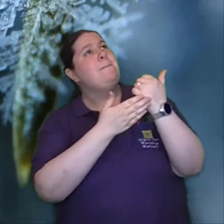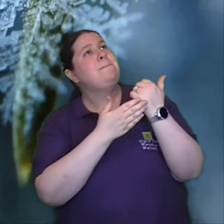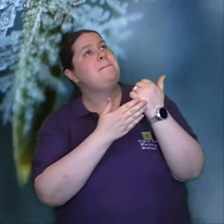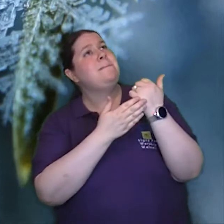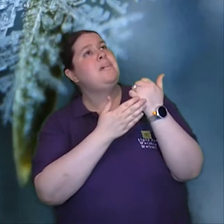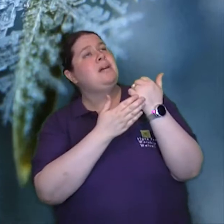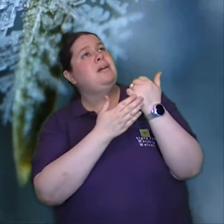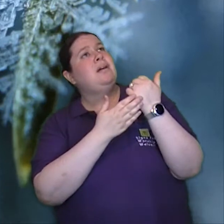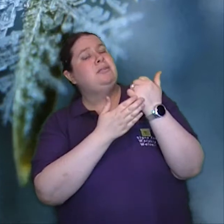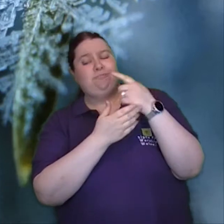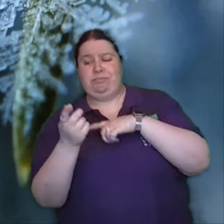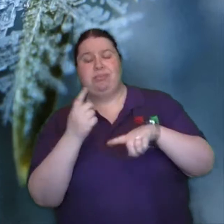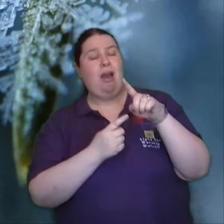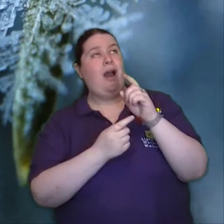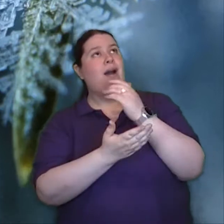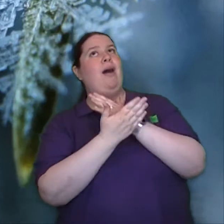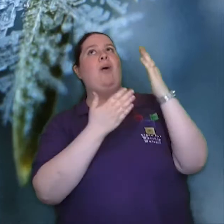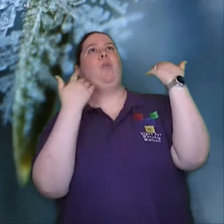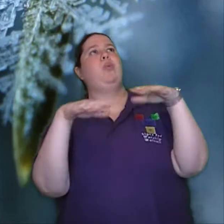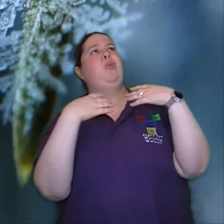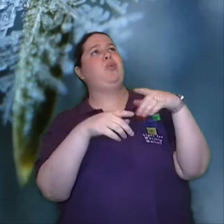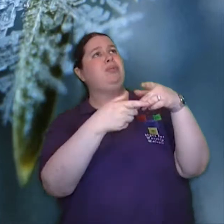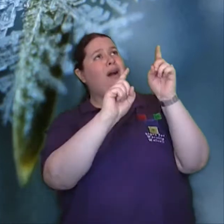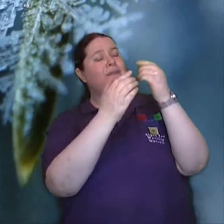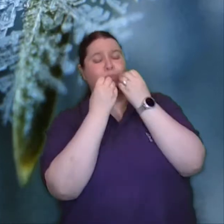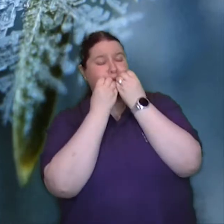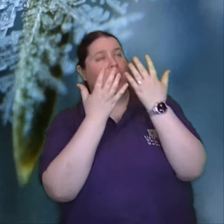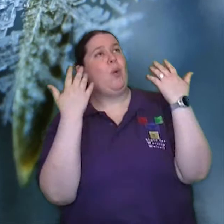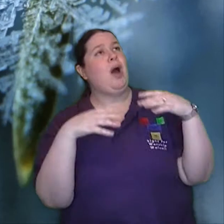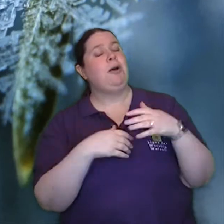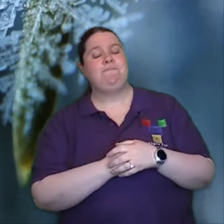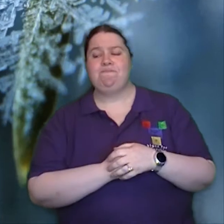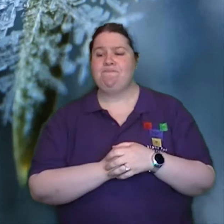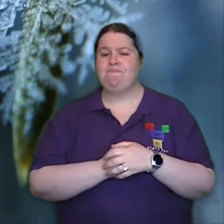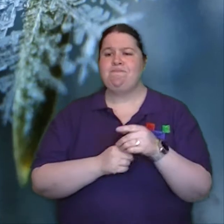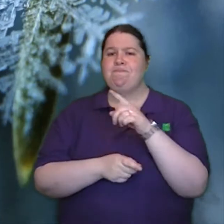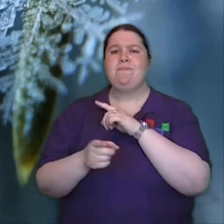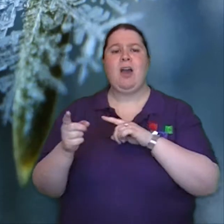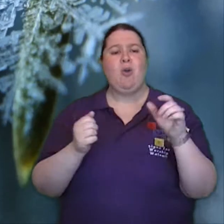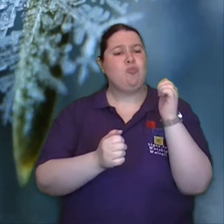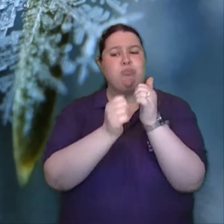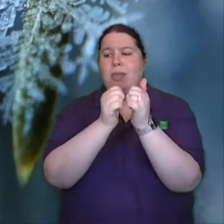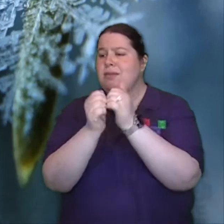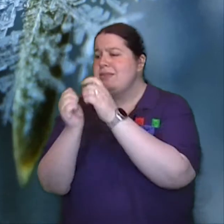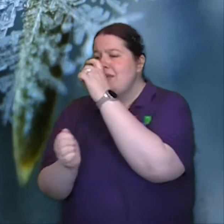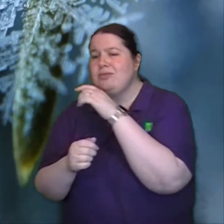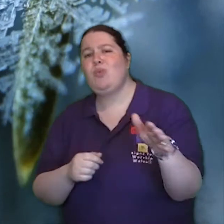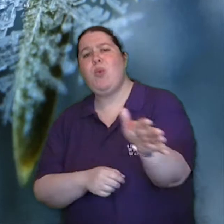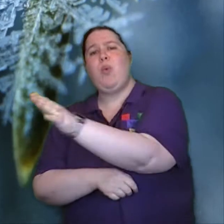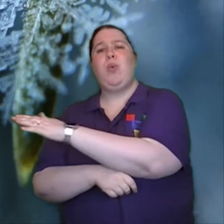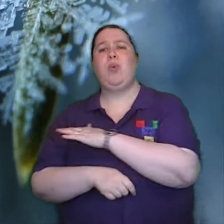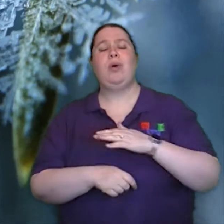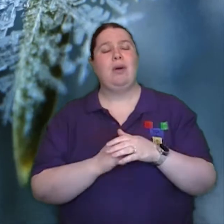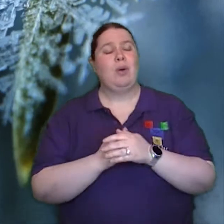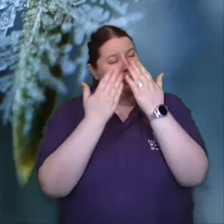us to see more clearly what a glorious God you are. We thank you for our brothers and sisters